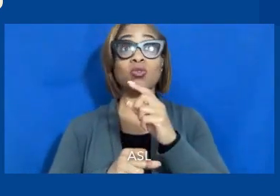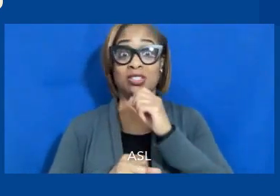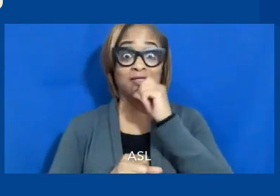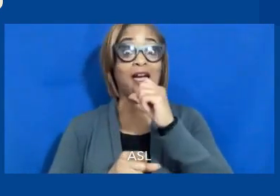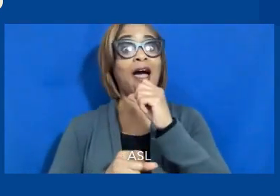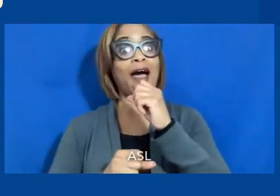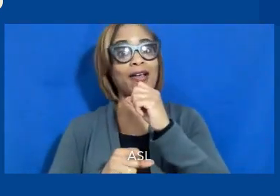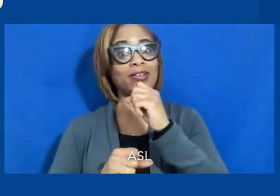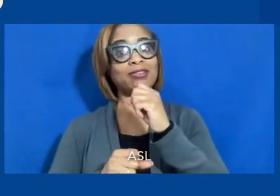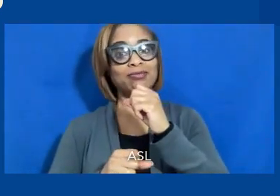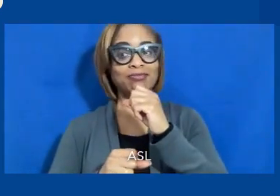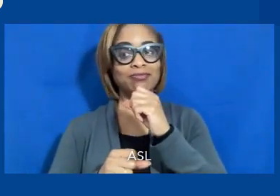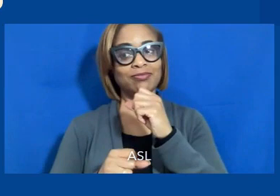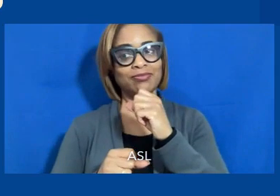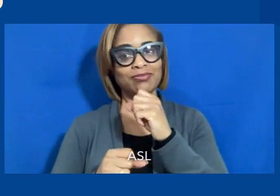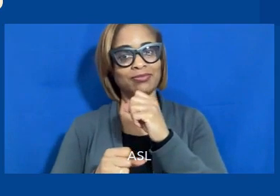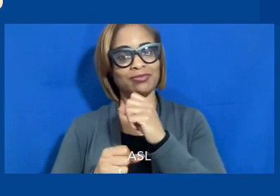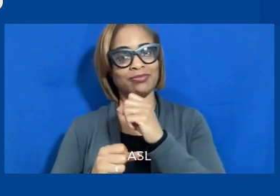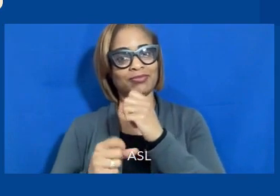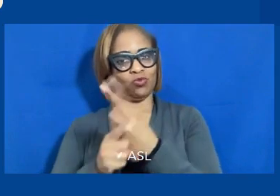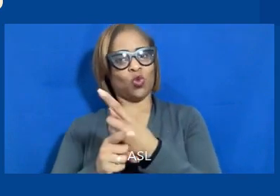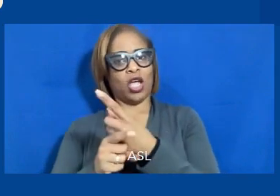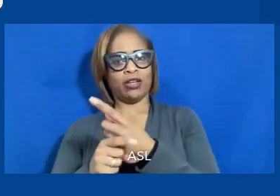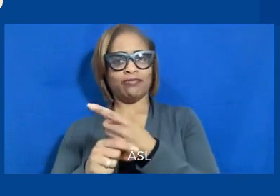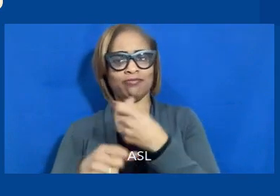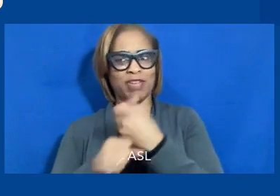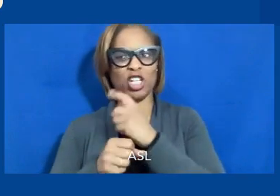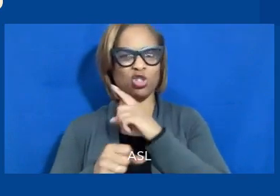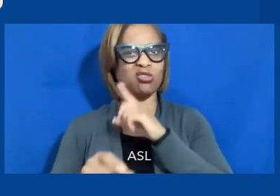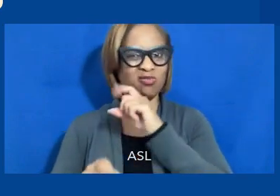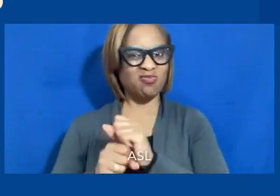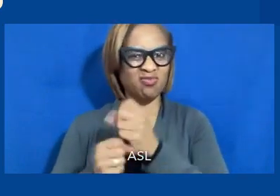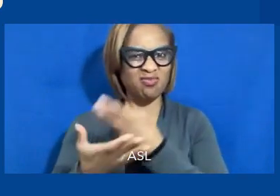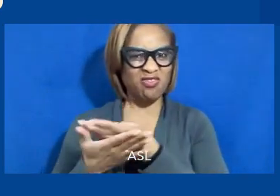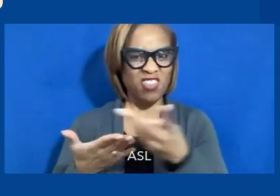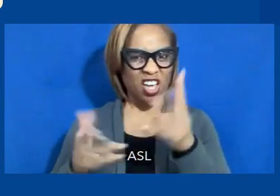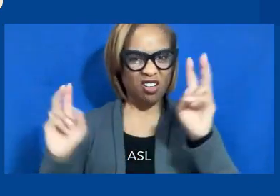was just great. I felt just so supported, and